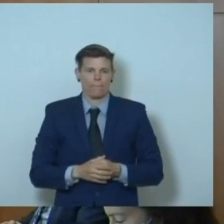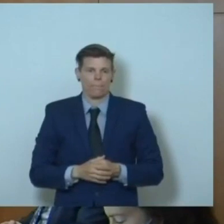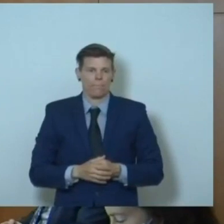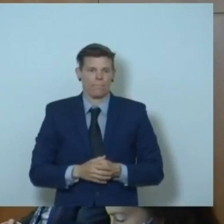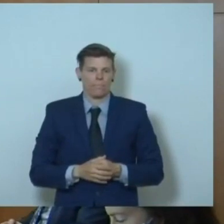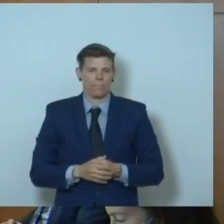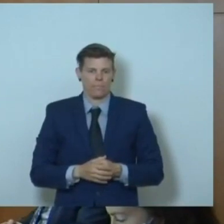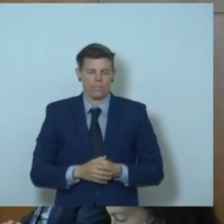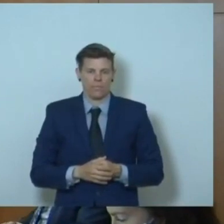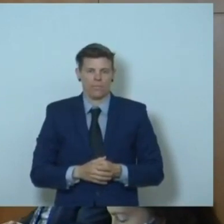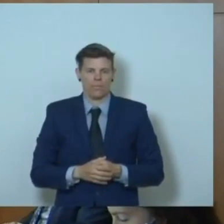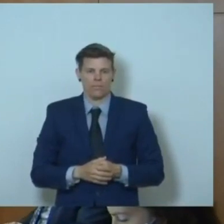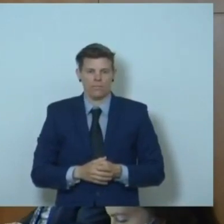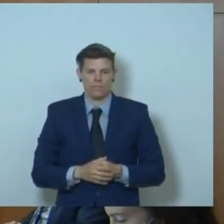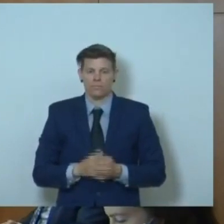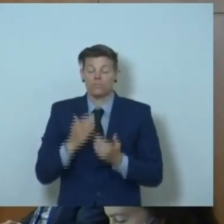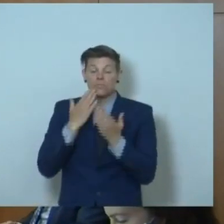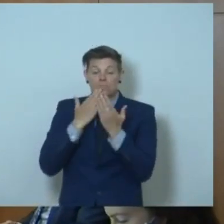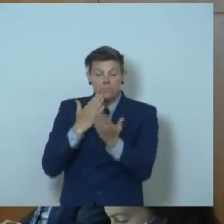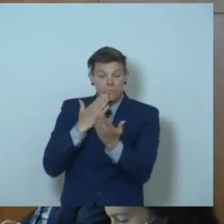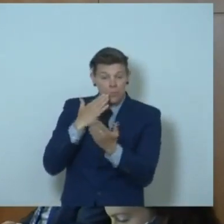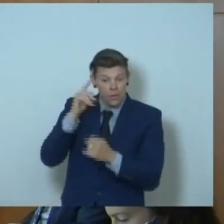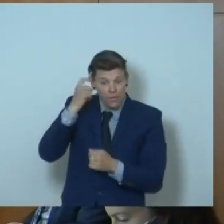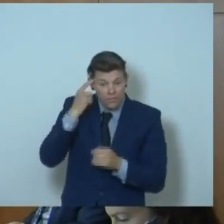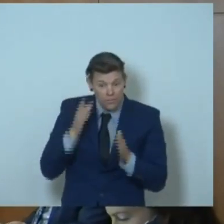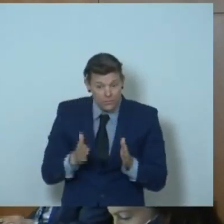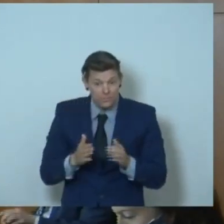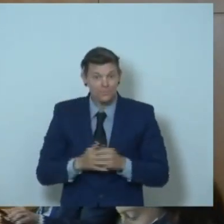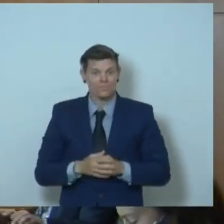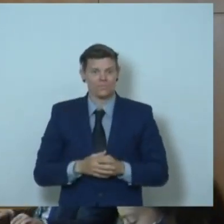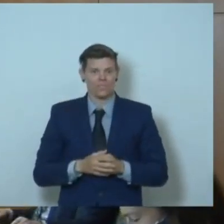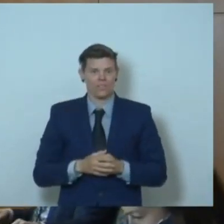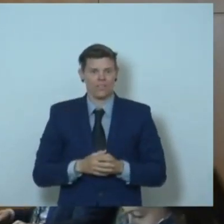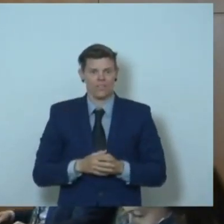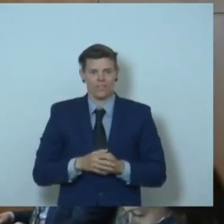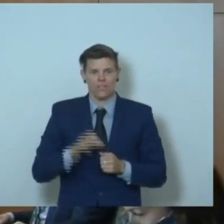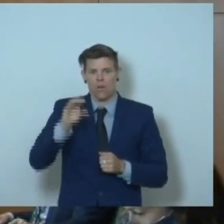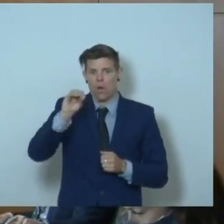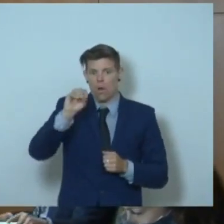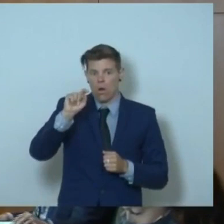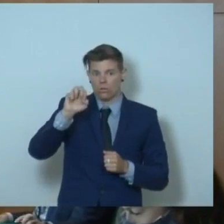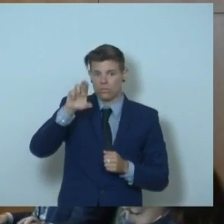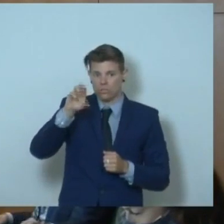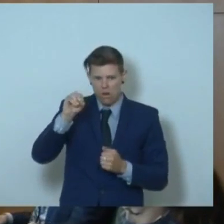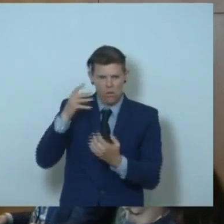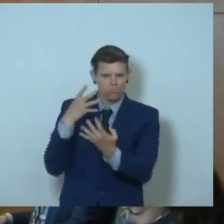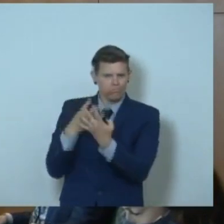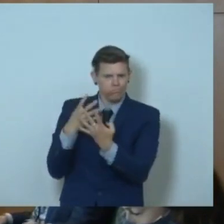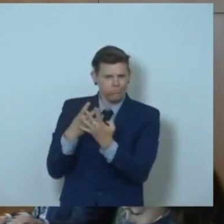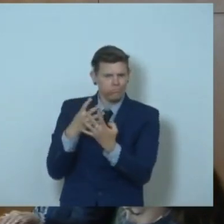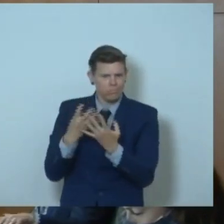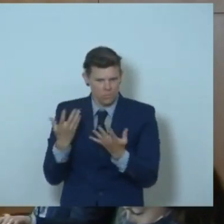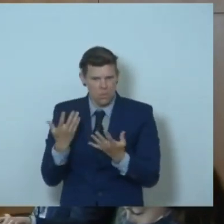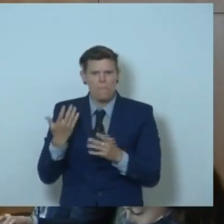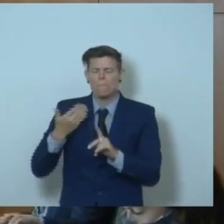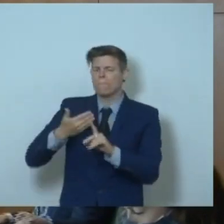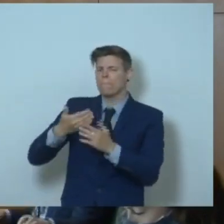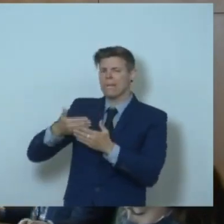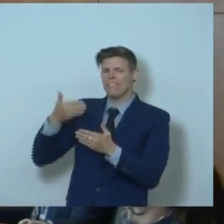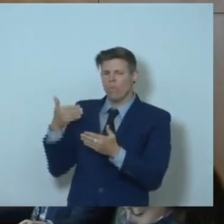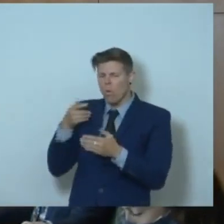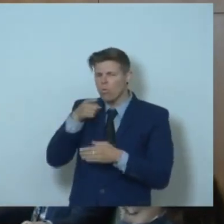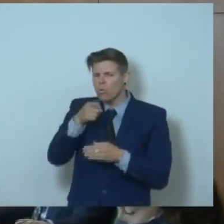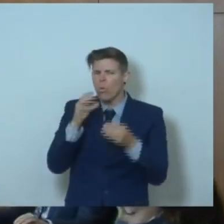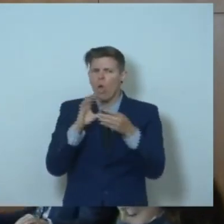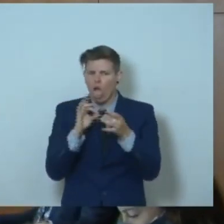Hi, thank you. Governor, on the Otero County outbreak, you previously suggested that the outbreak